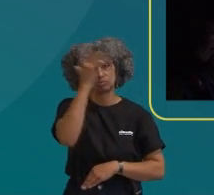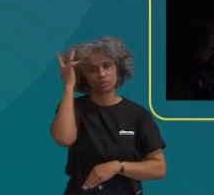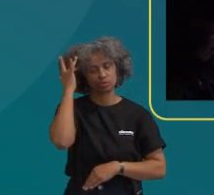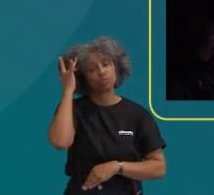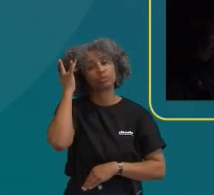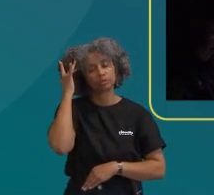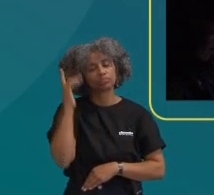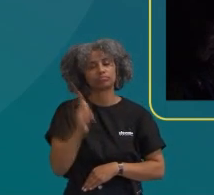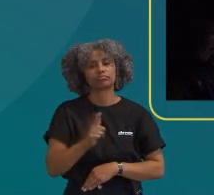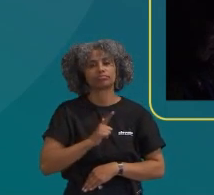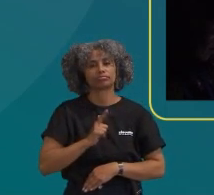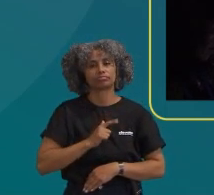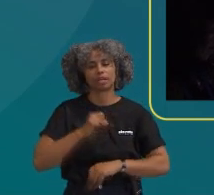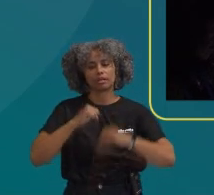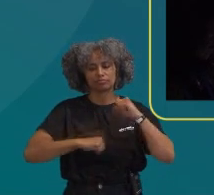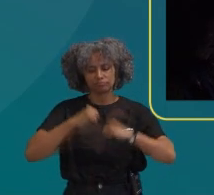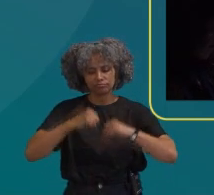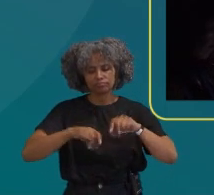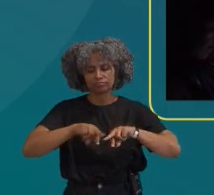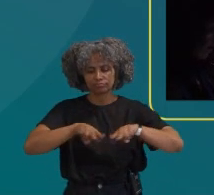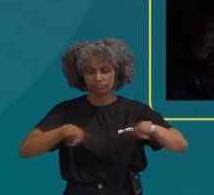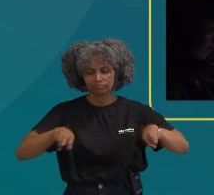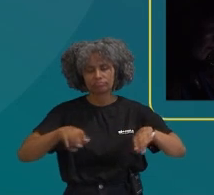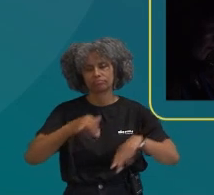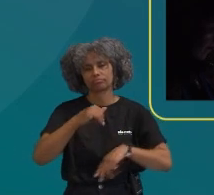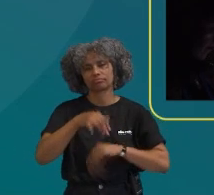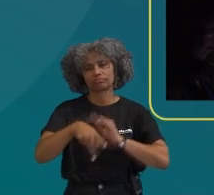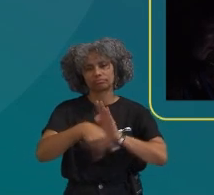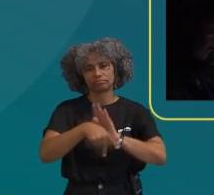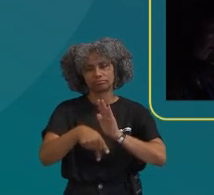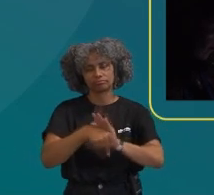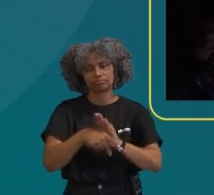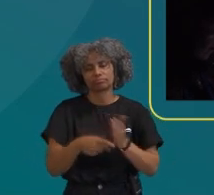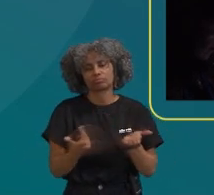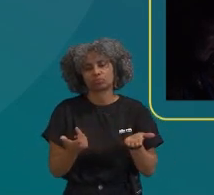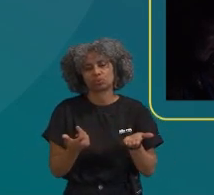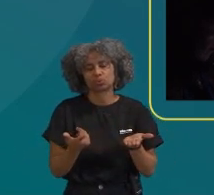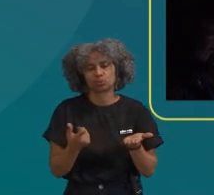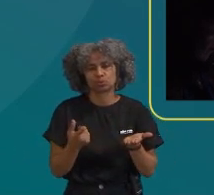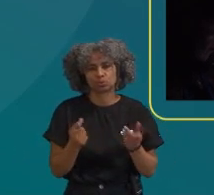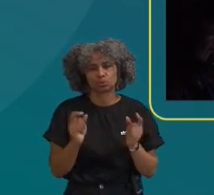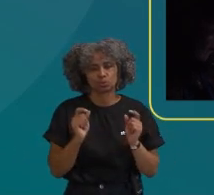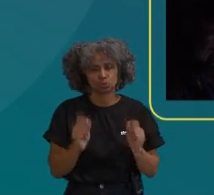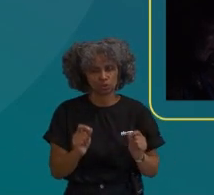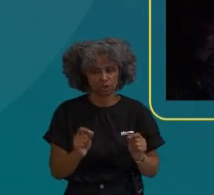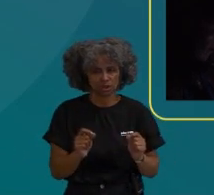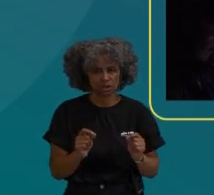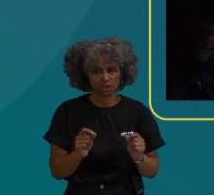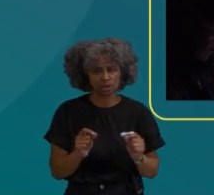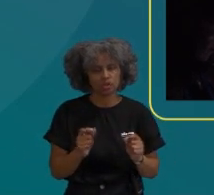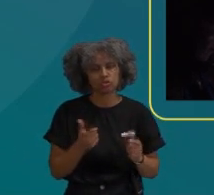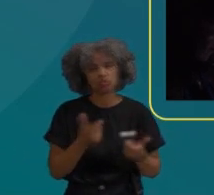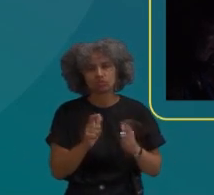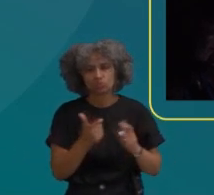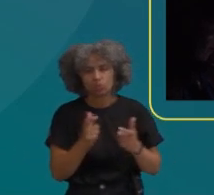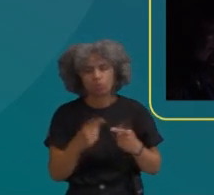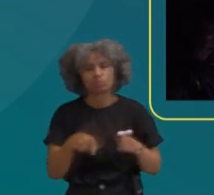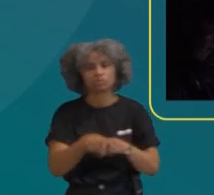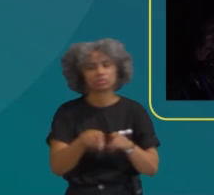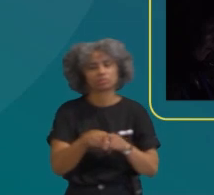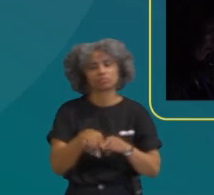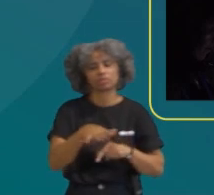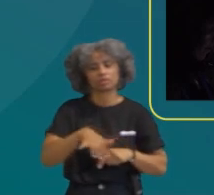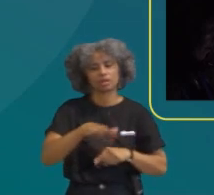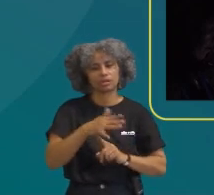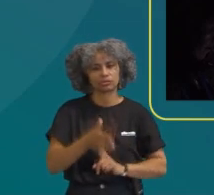content, biohealth, fabrics, and ICT. But we are not just